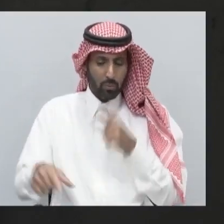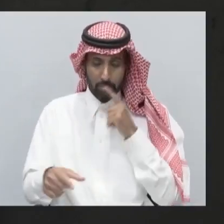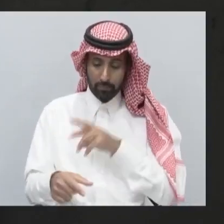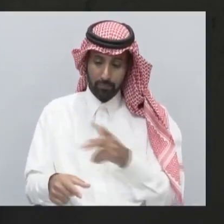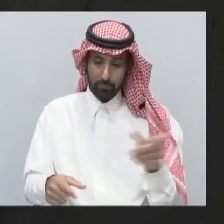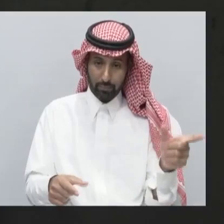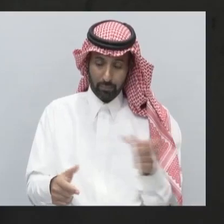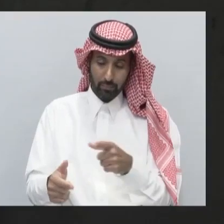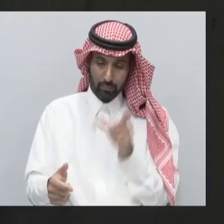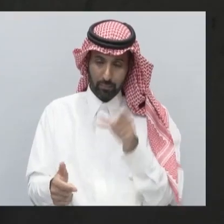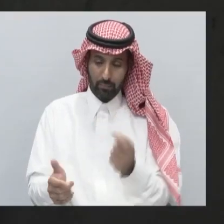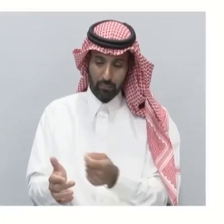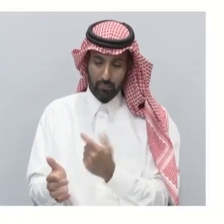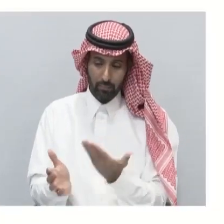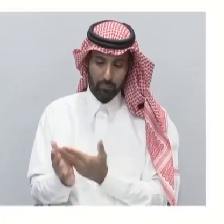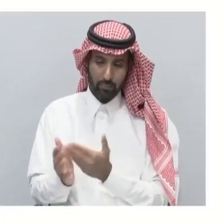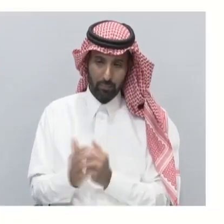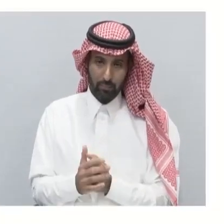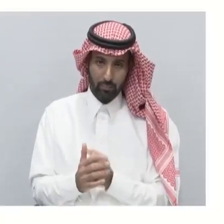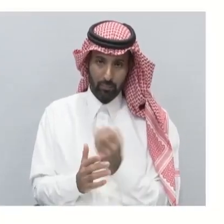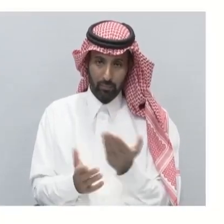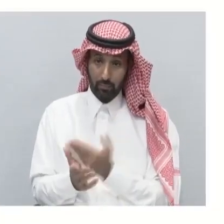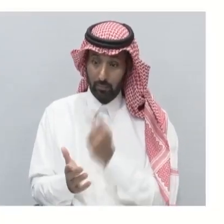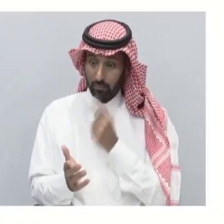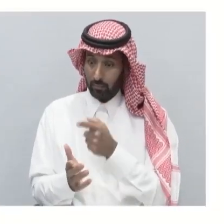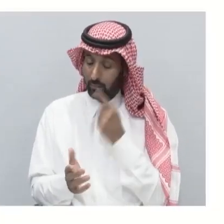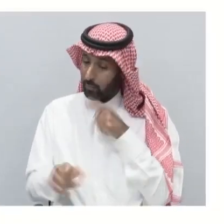between both emails. So if it